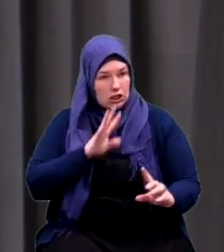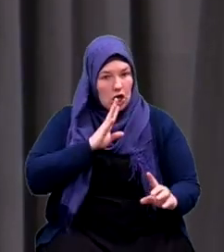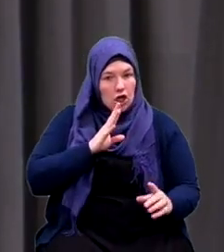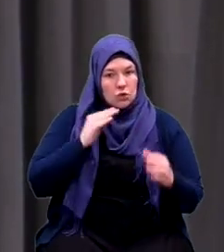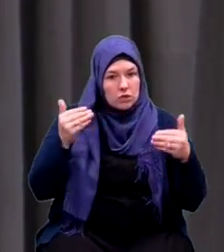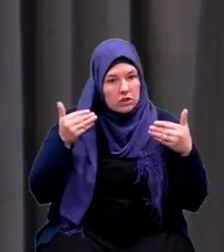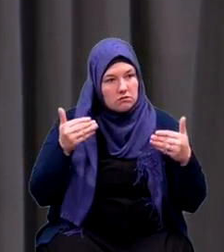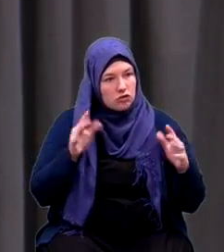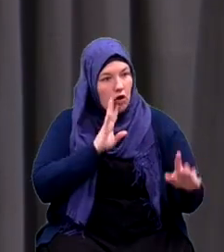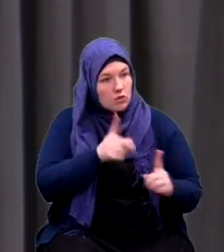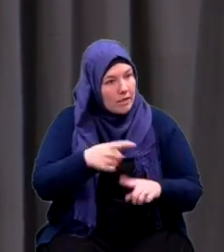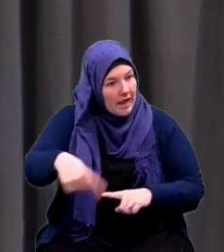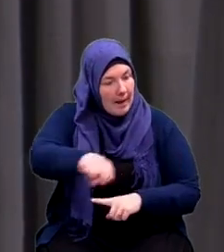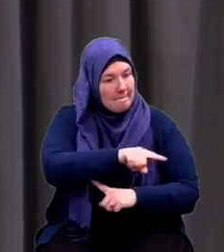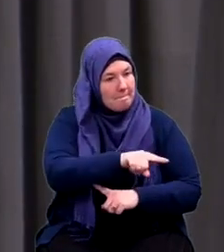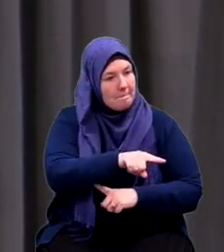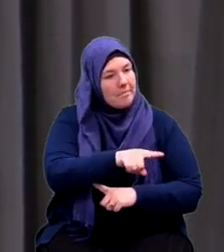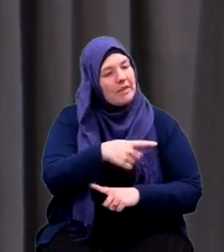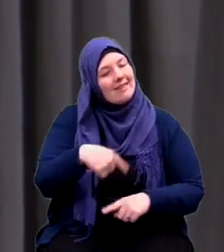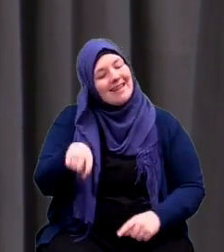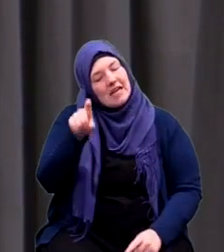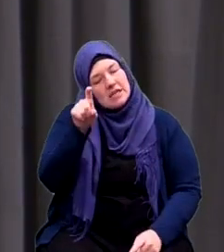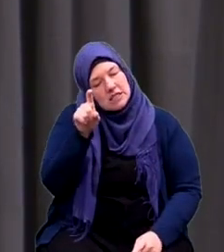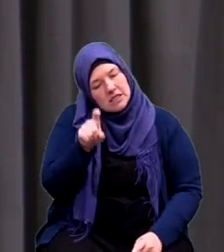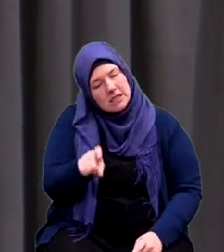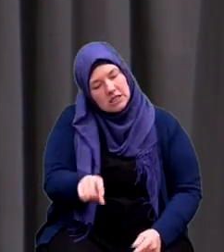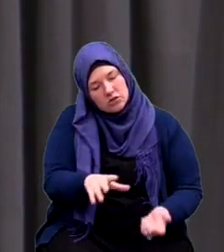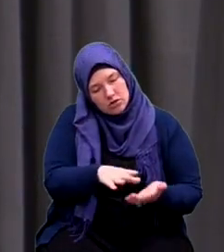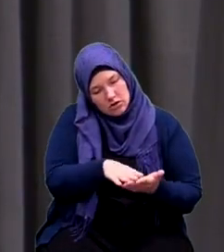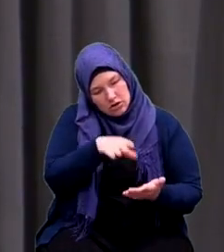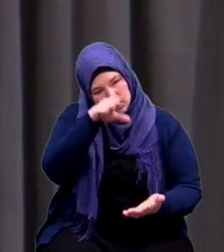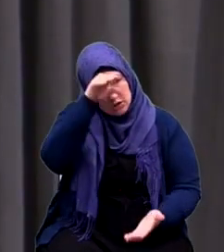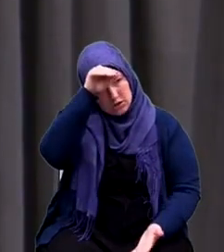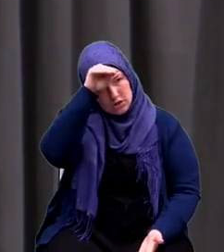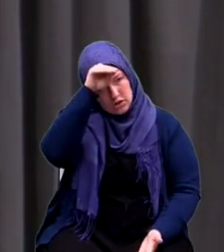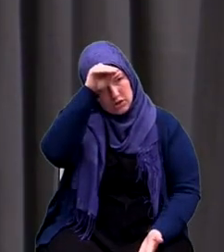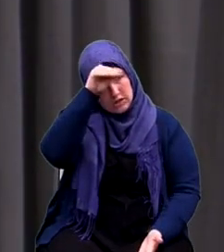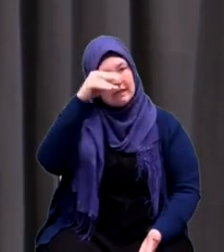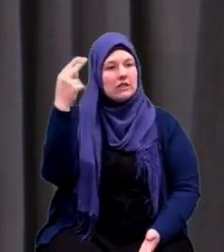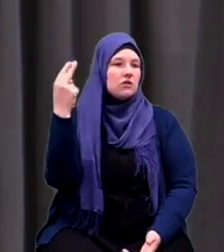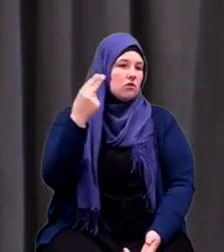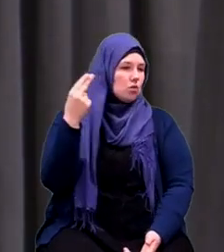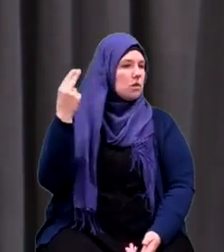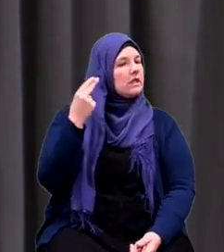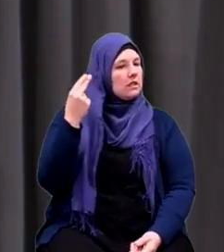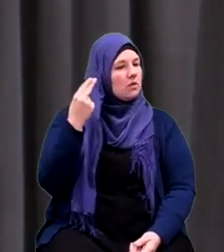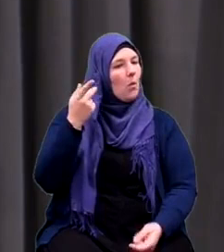and push forward, they need to learn our history.